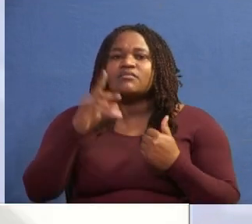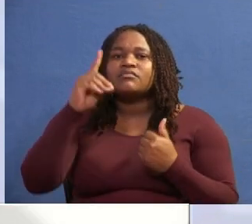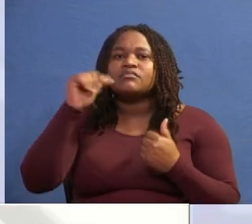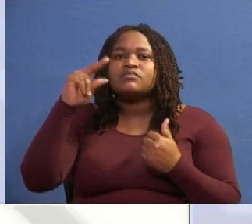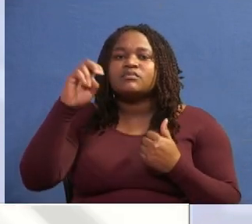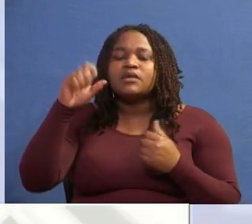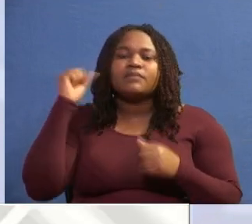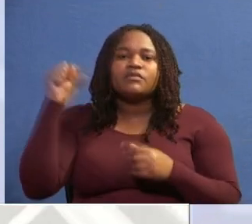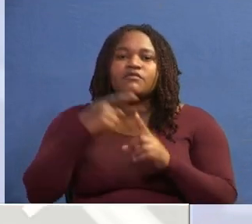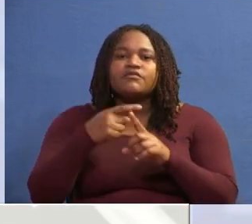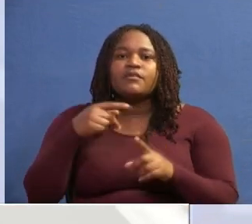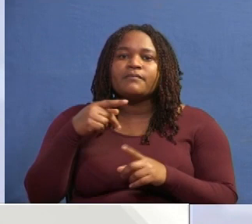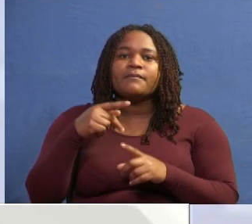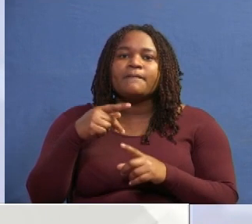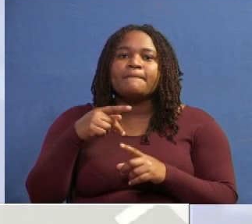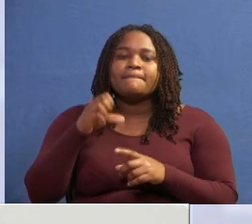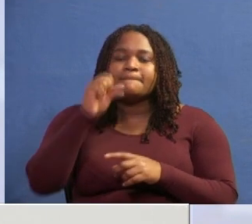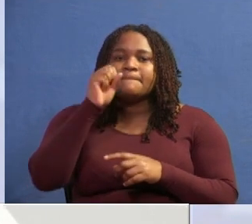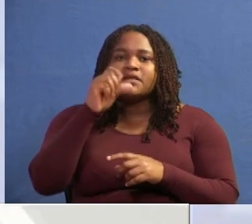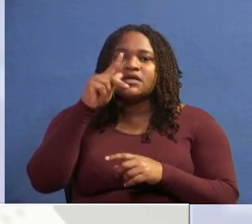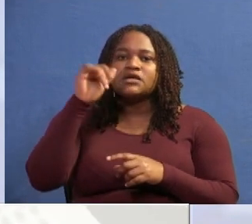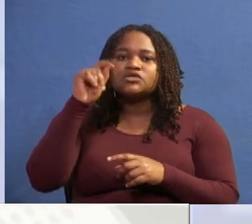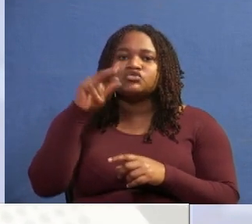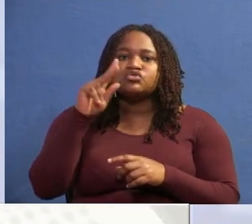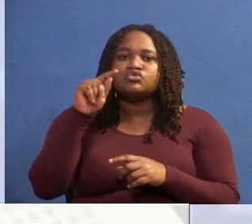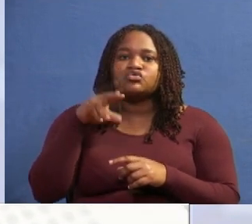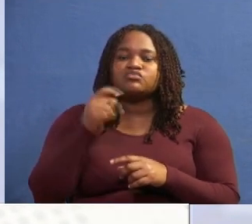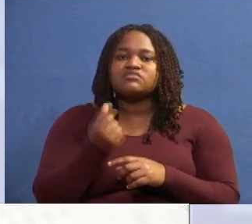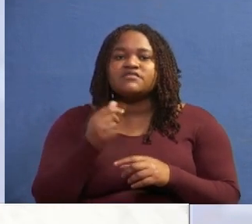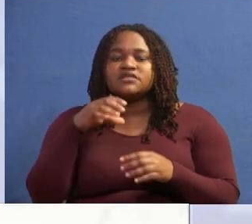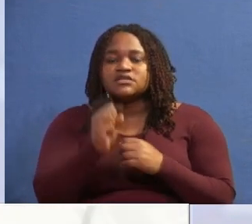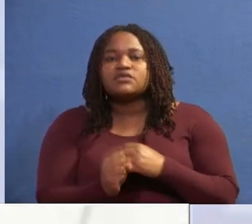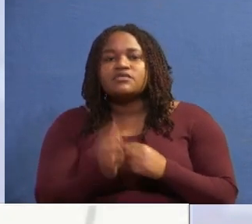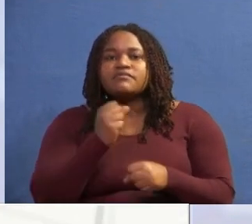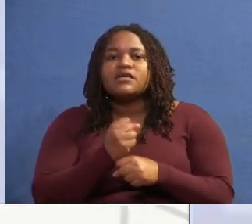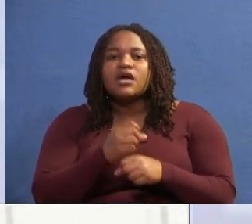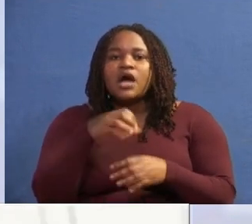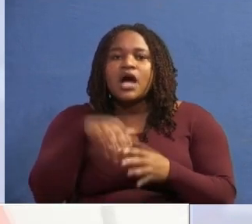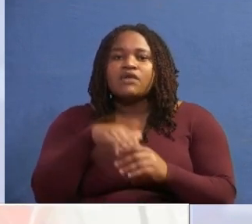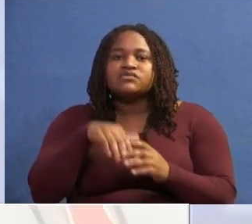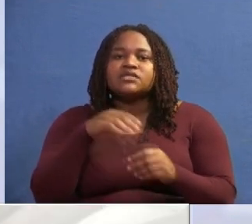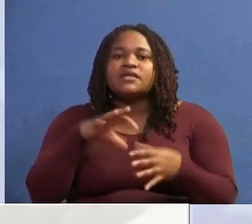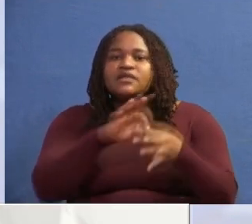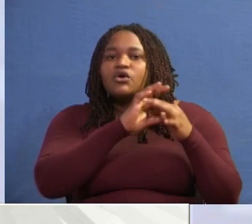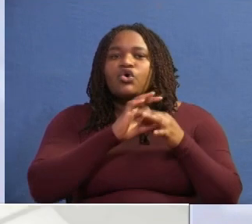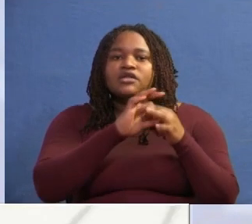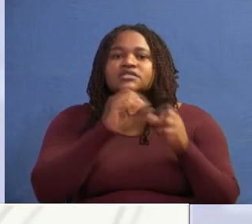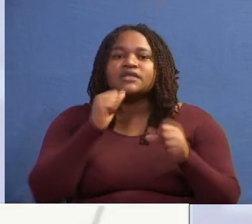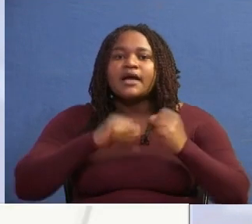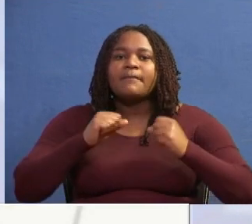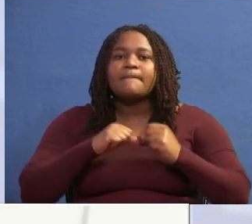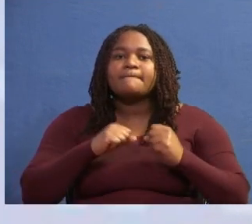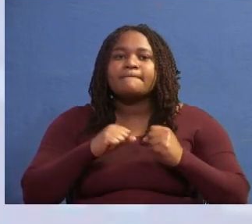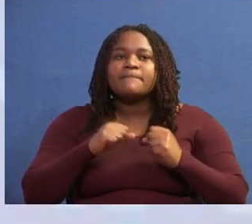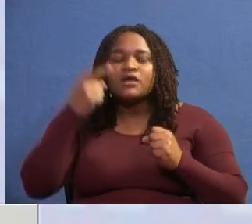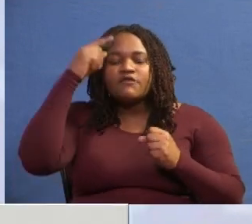a politician from Kitutu Churches South, who says that the nomination of CSs from outside the ruling coalition is a potential death